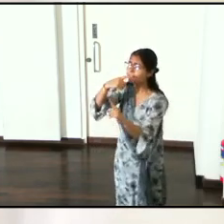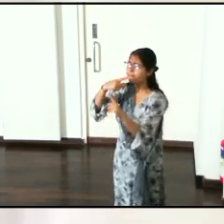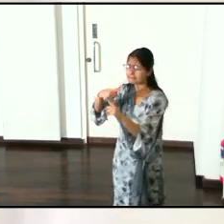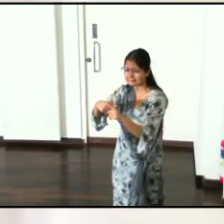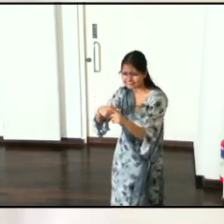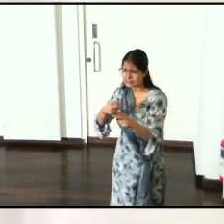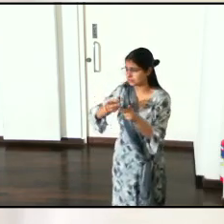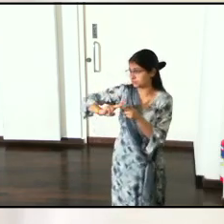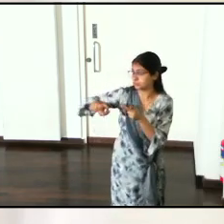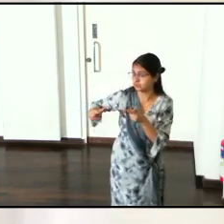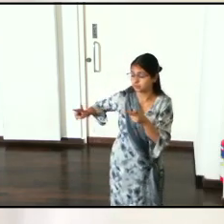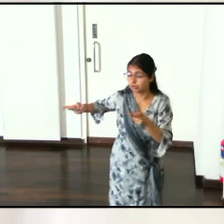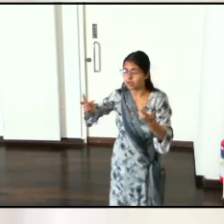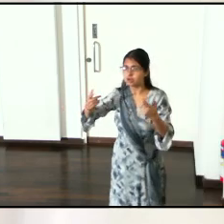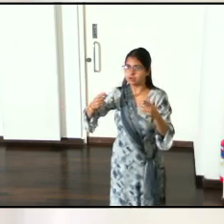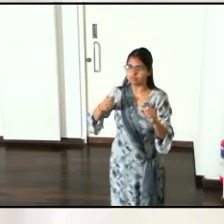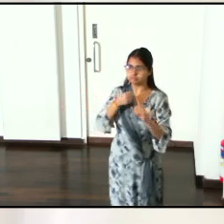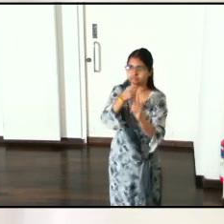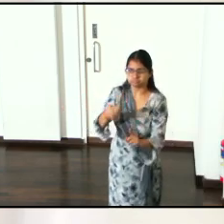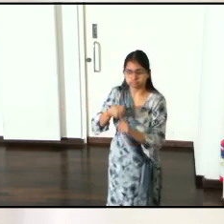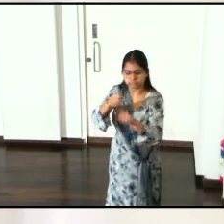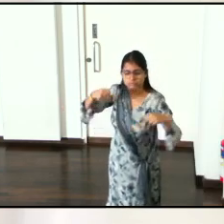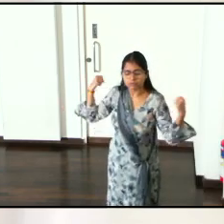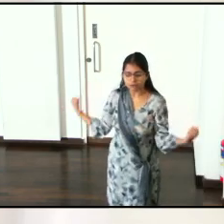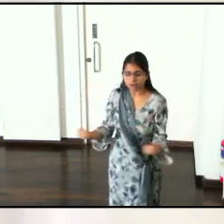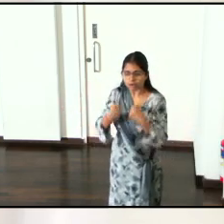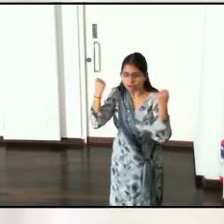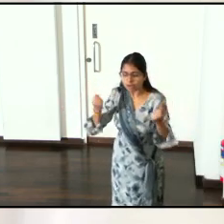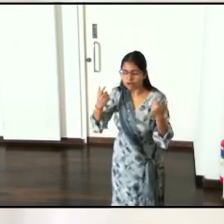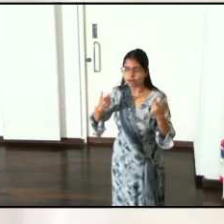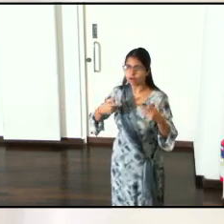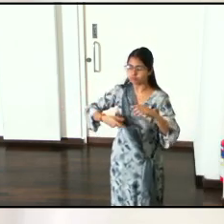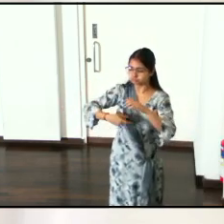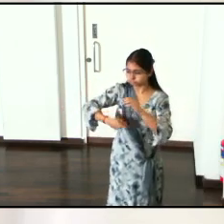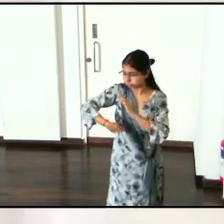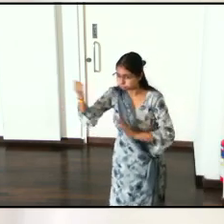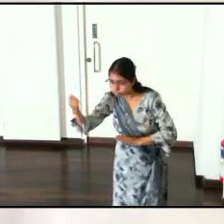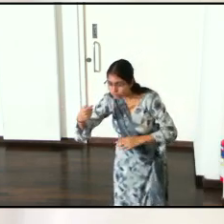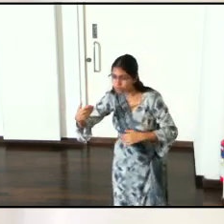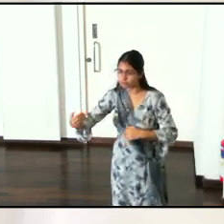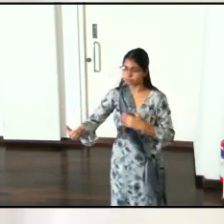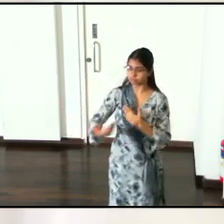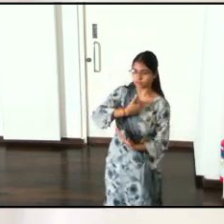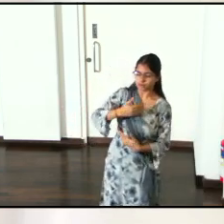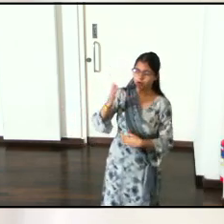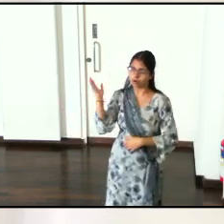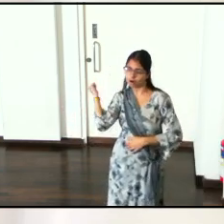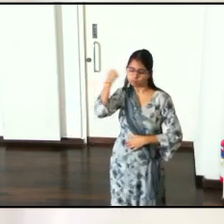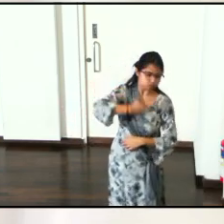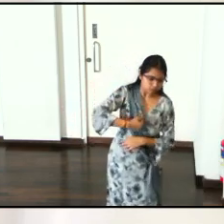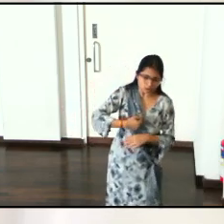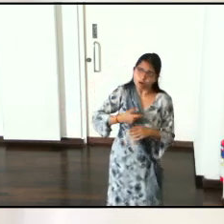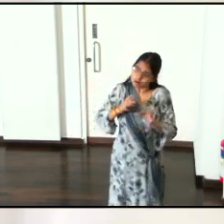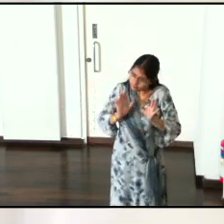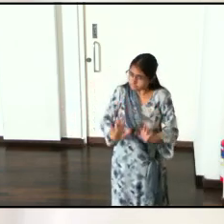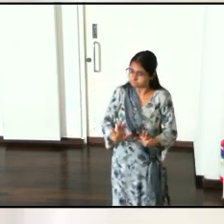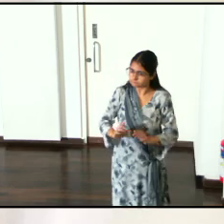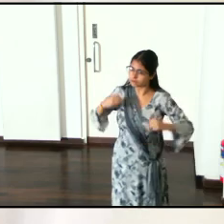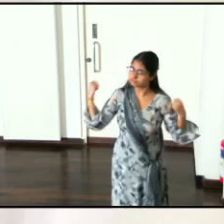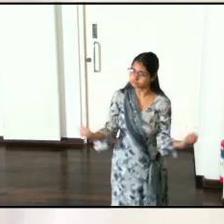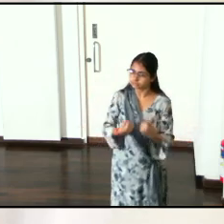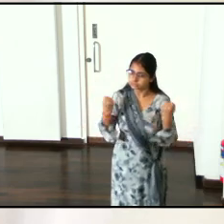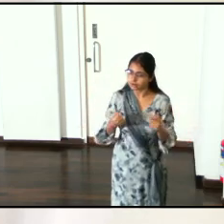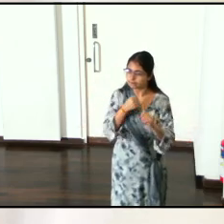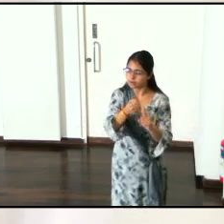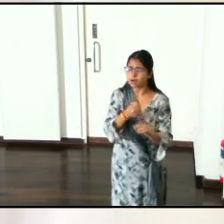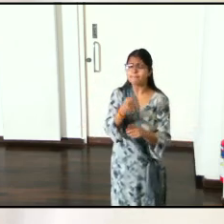huge battles against violence and all manners of things. But the difference is this, that the minute you start addressing